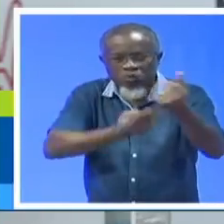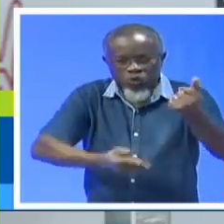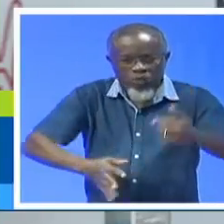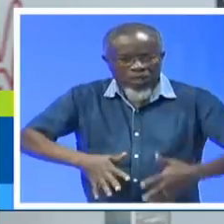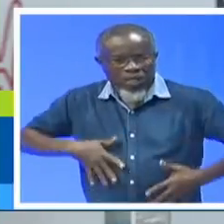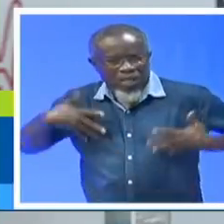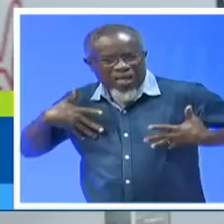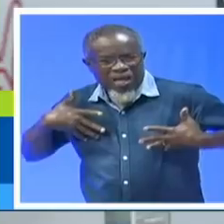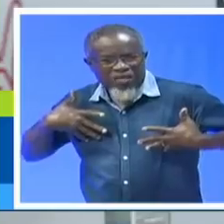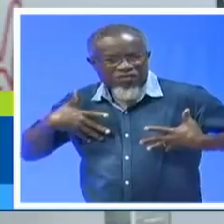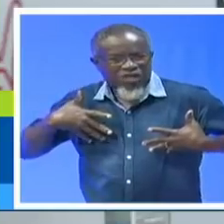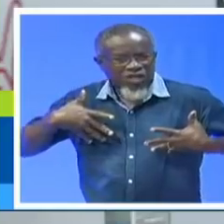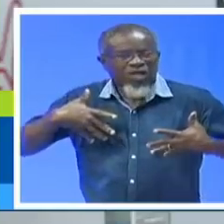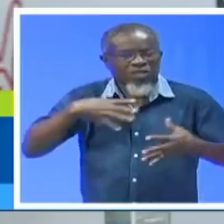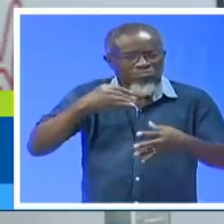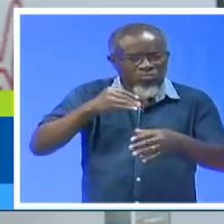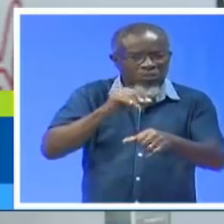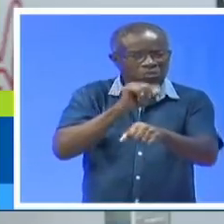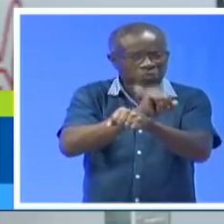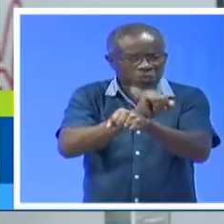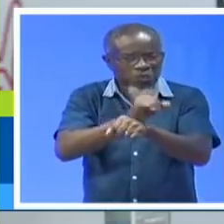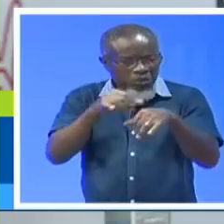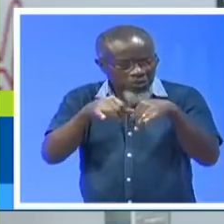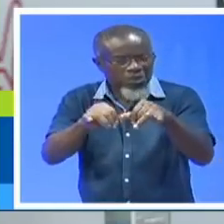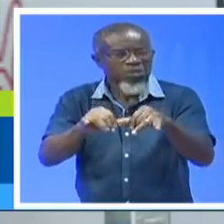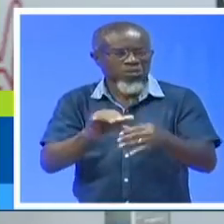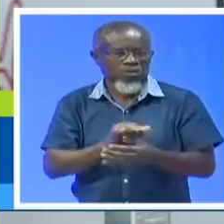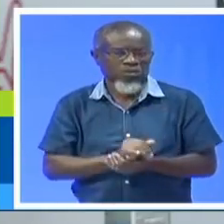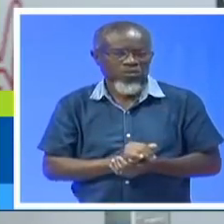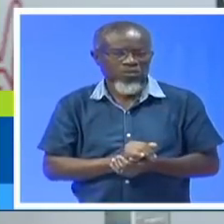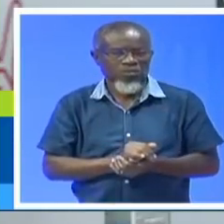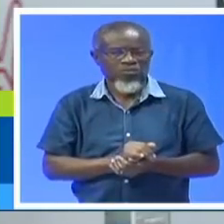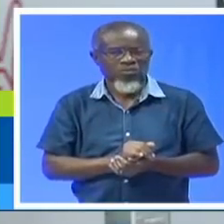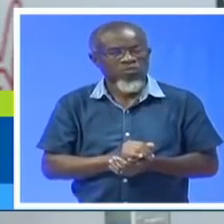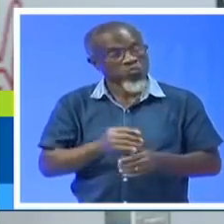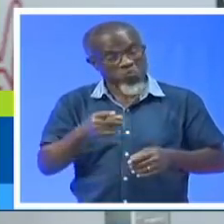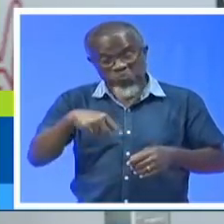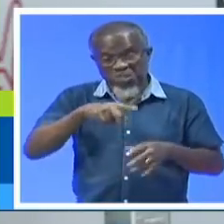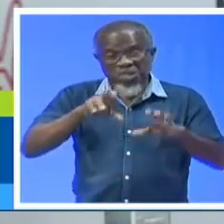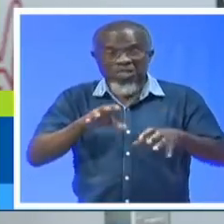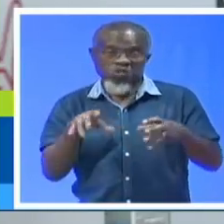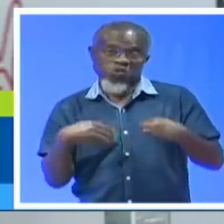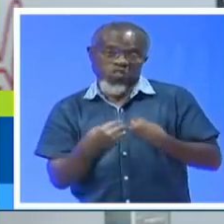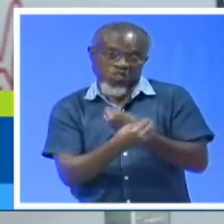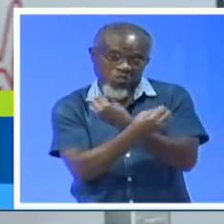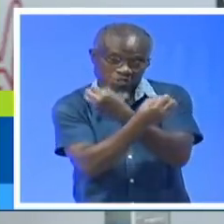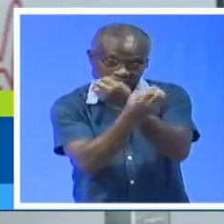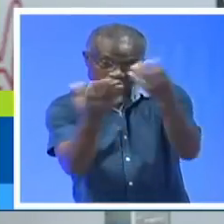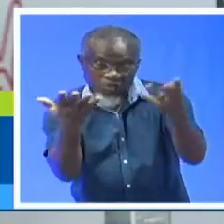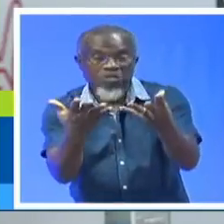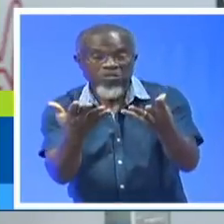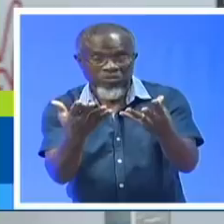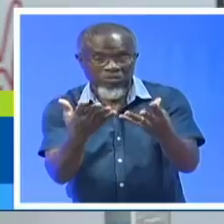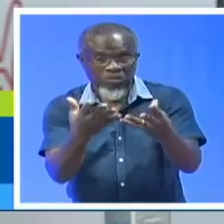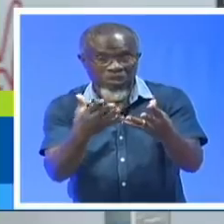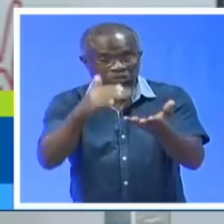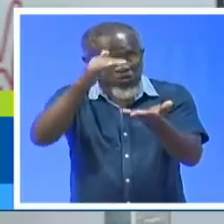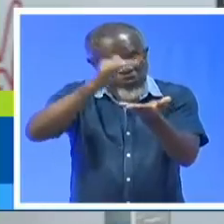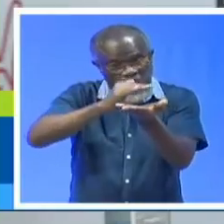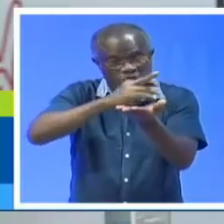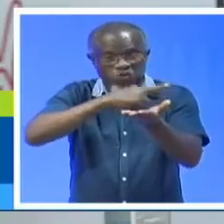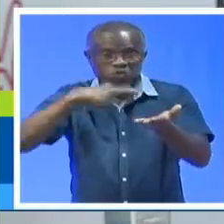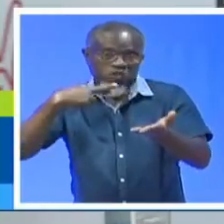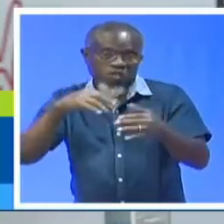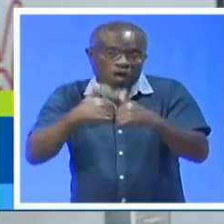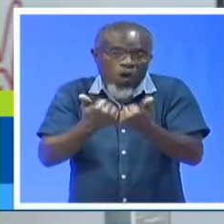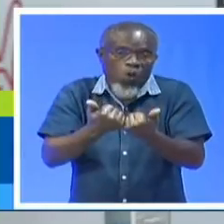allude to repeatedly. So all we can do is provide the information and the means to reduce risk by having the